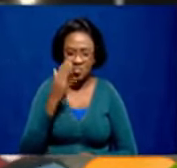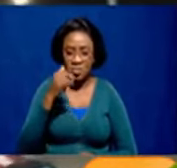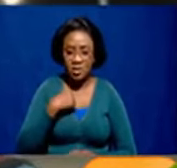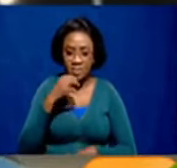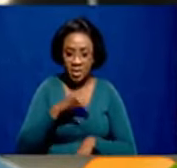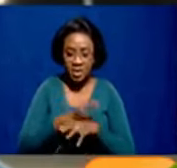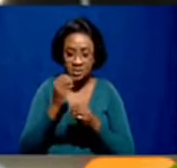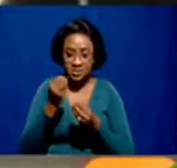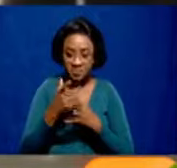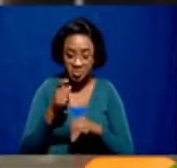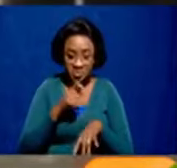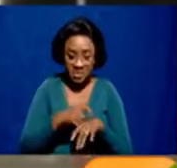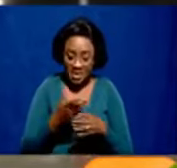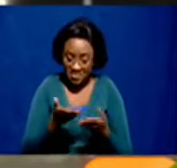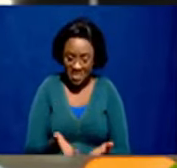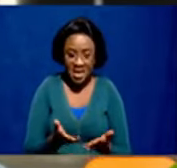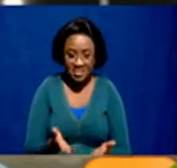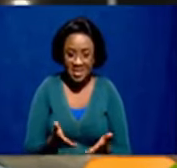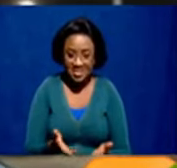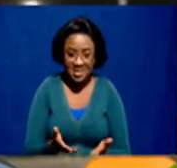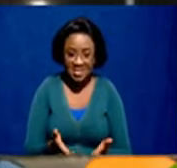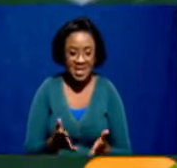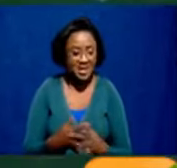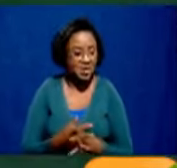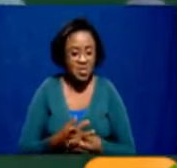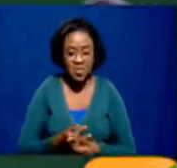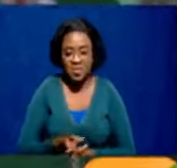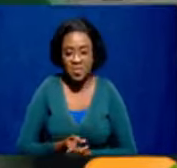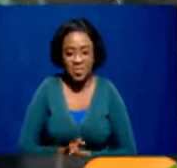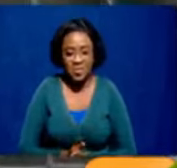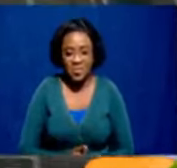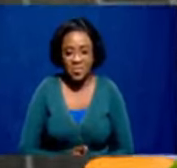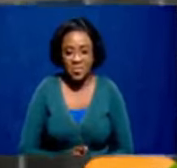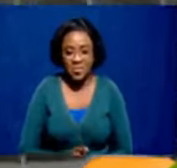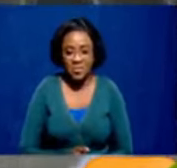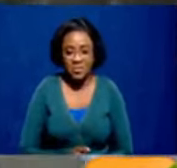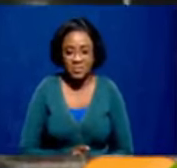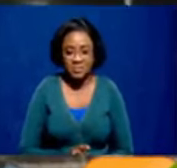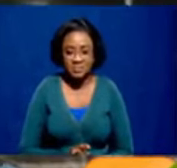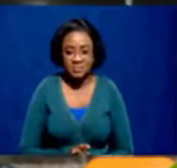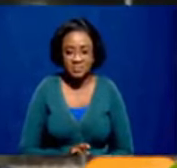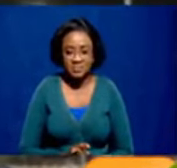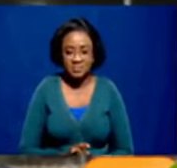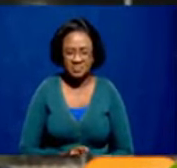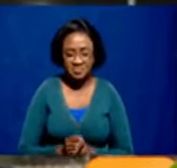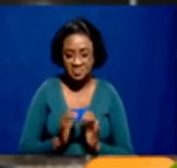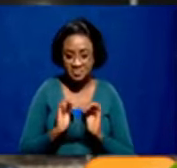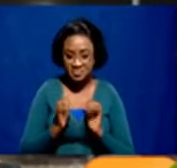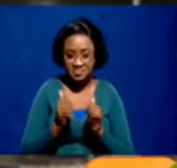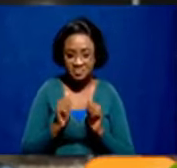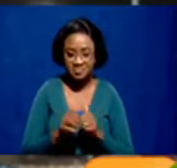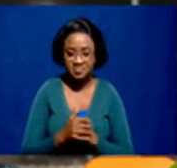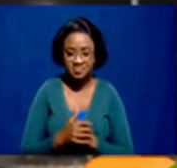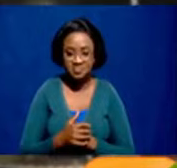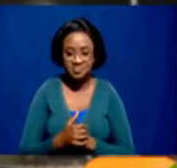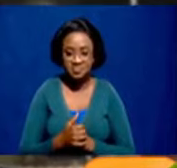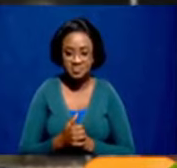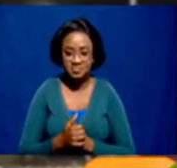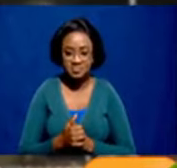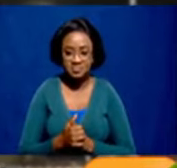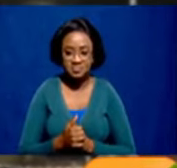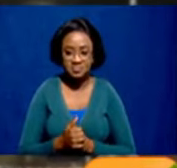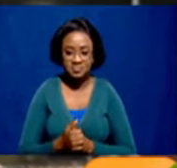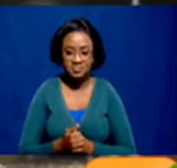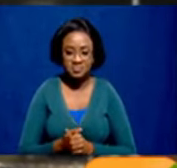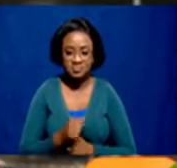in the field of play, the place I love. Yeah, so it's wonderful. I'm number two, but I'm number one. So I have to work extra hard in order to